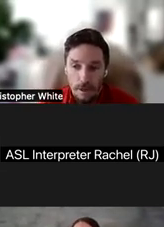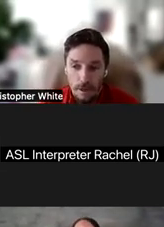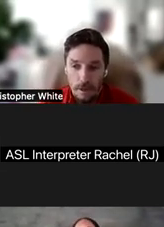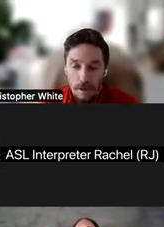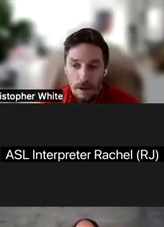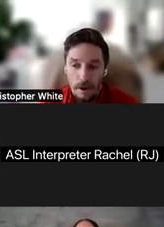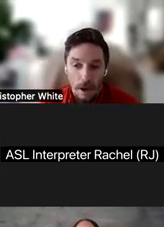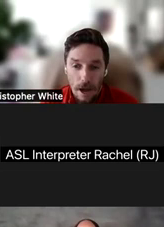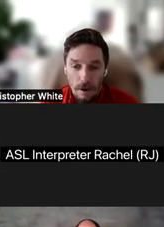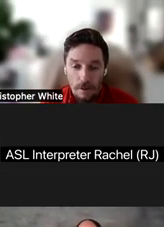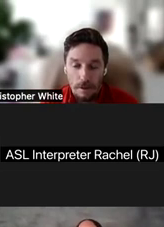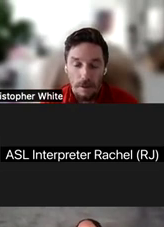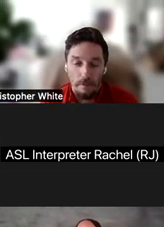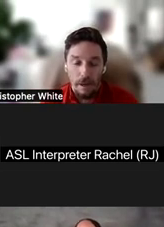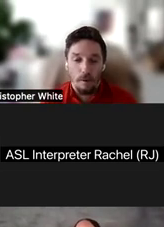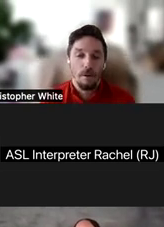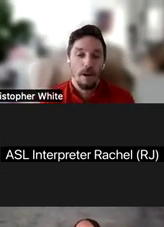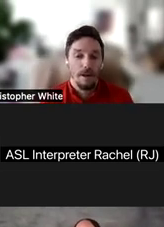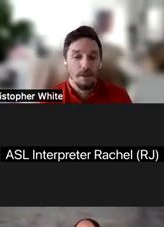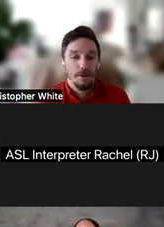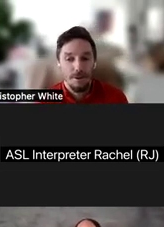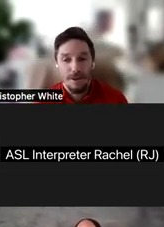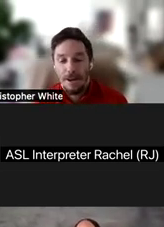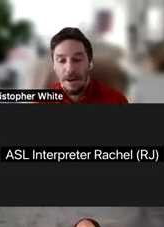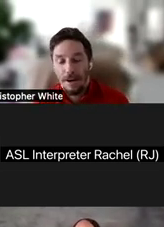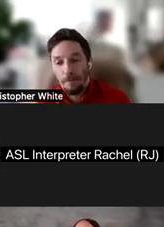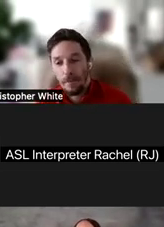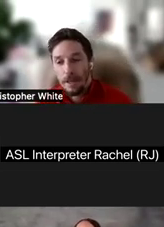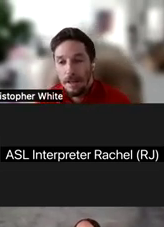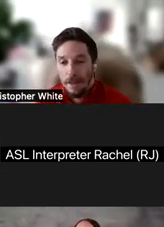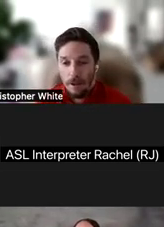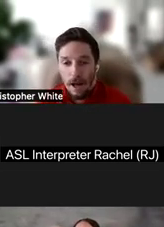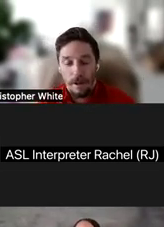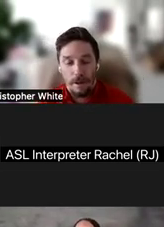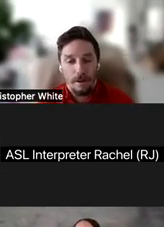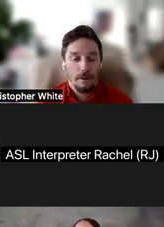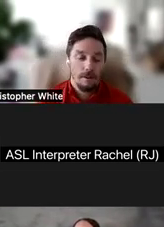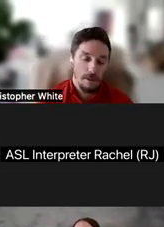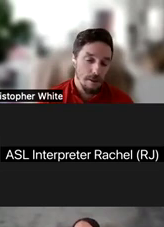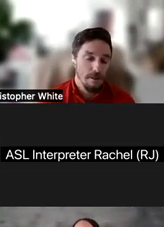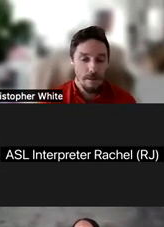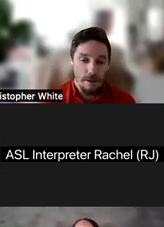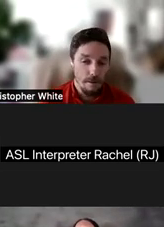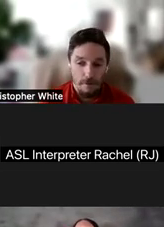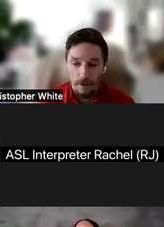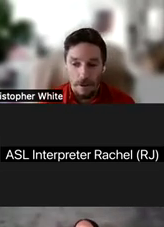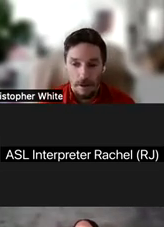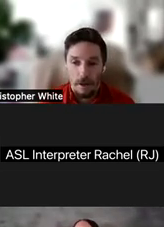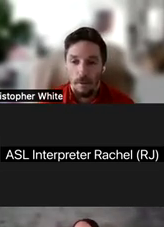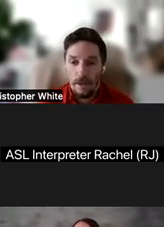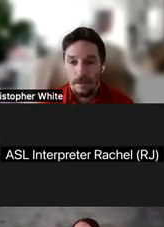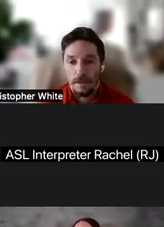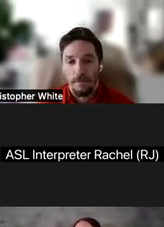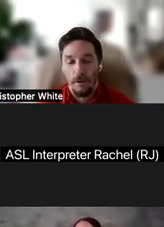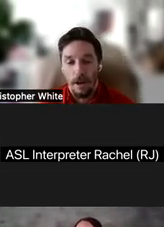will be going out. The bid will be going out soon. That will happen in the near future, in the next